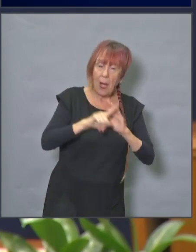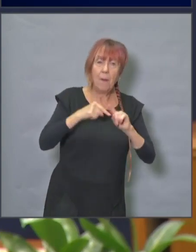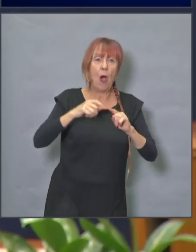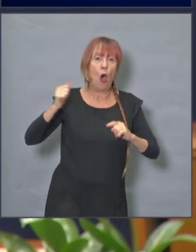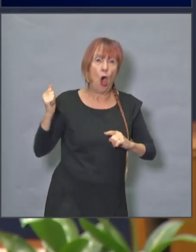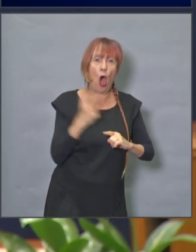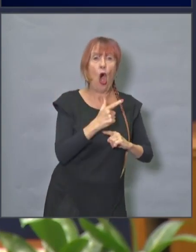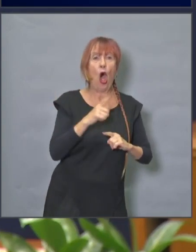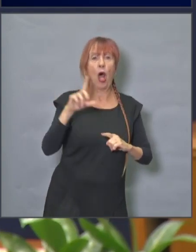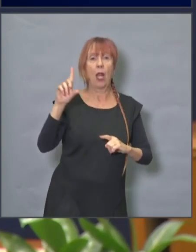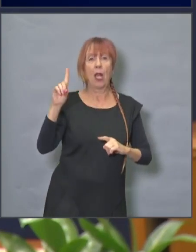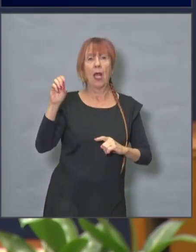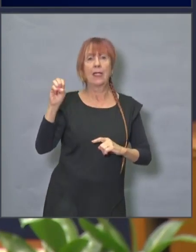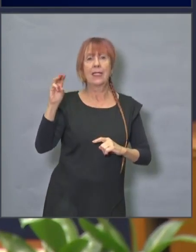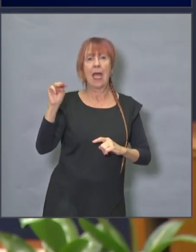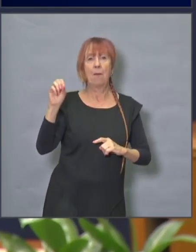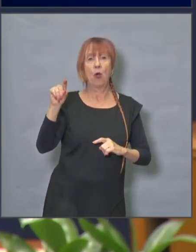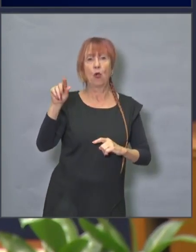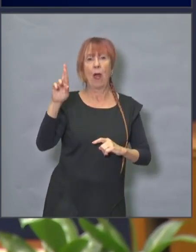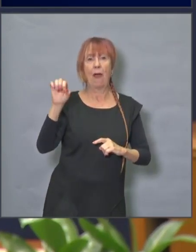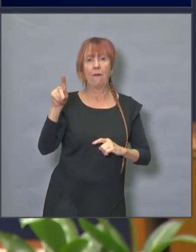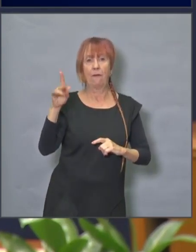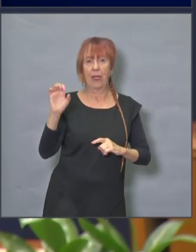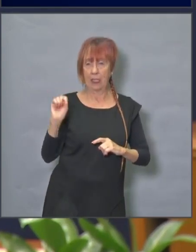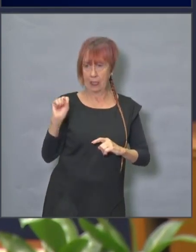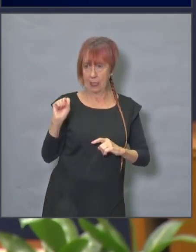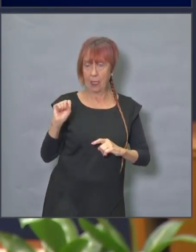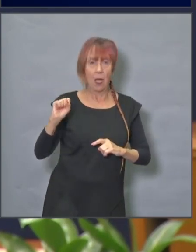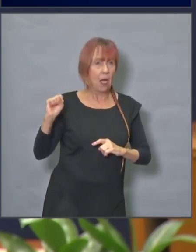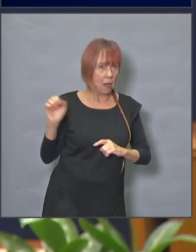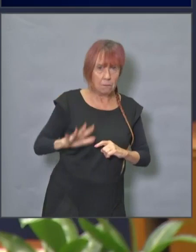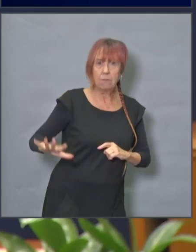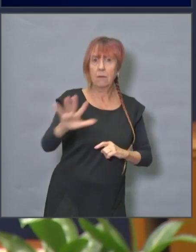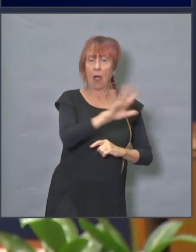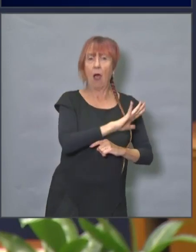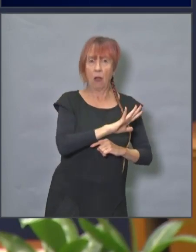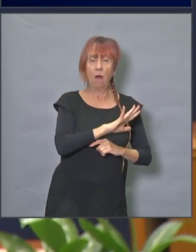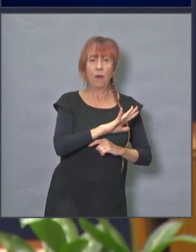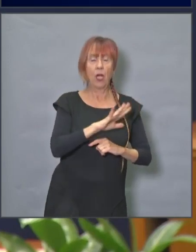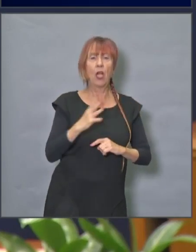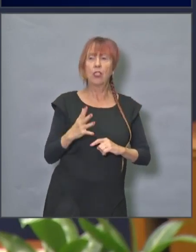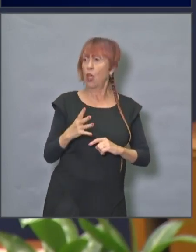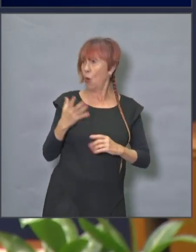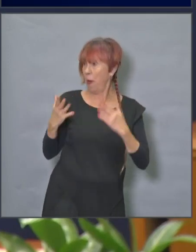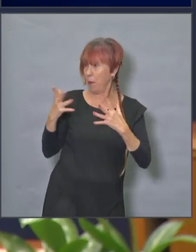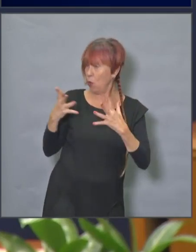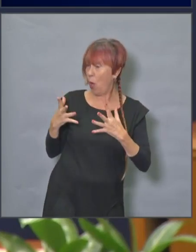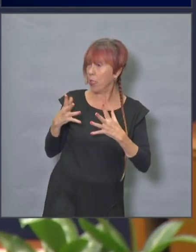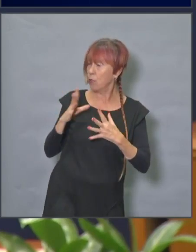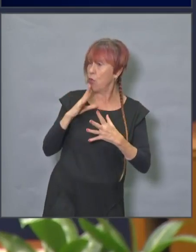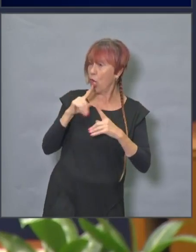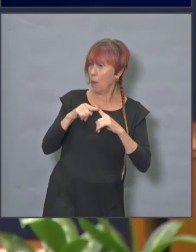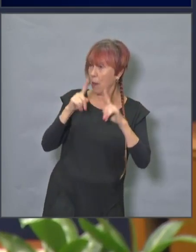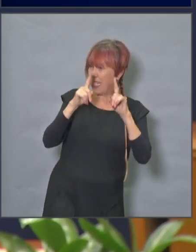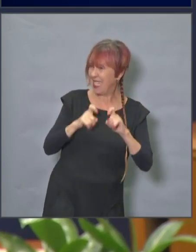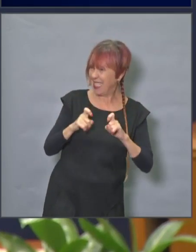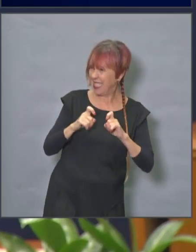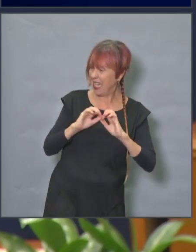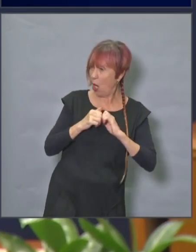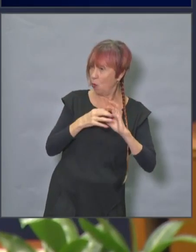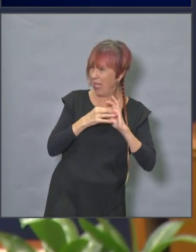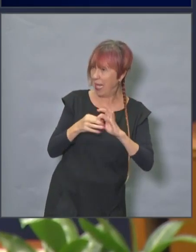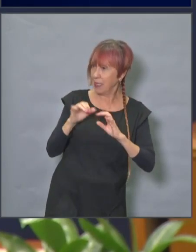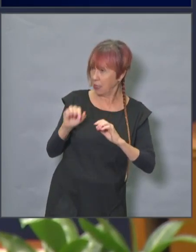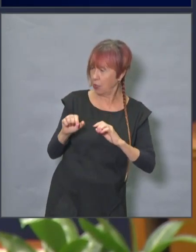board is committed across the board. And I don't know if you want to talk about that, Dr. Farrar, as it relates to the testing and all we're doing. How will this